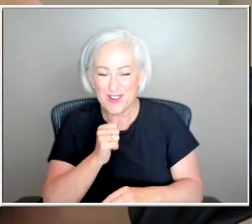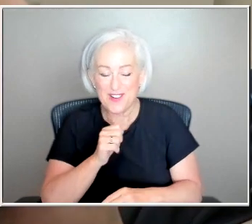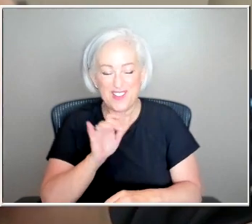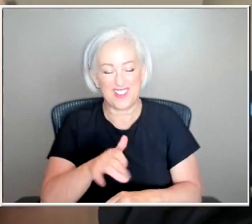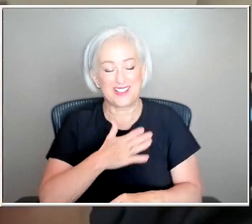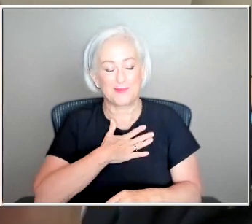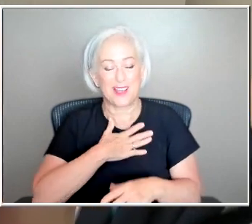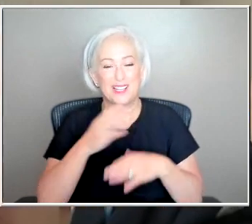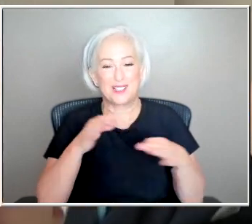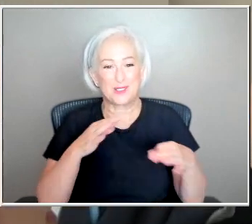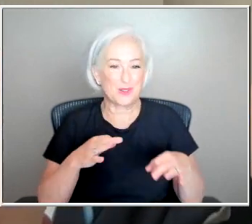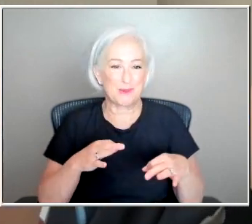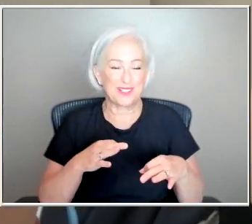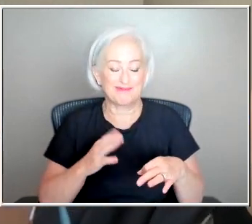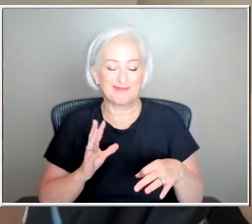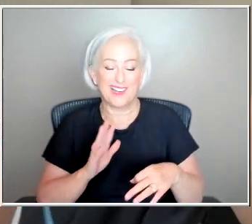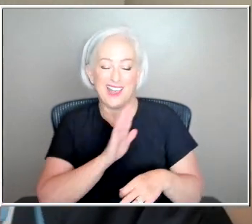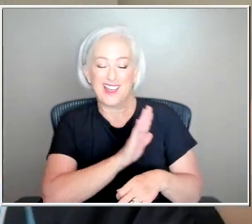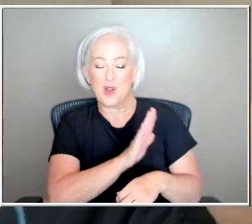mom in her.